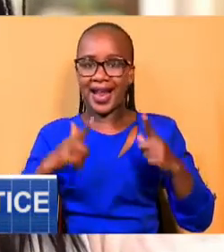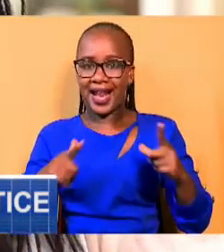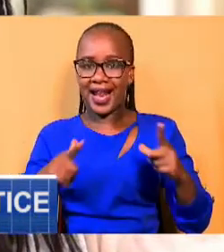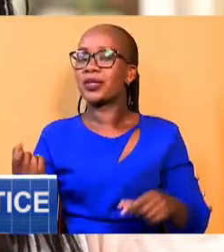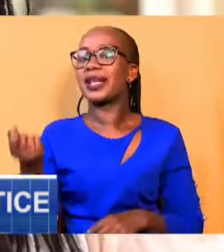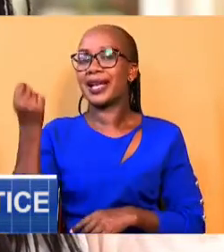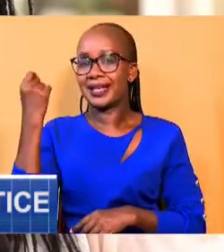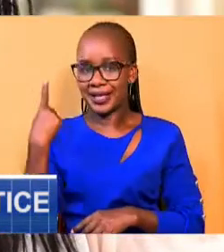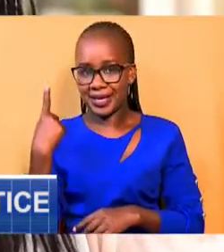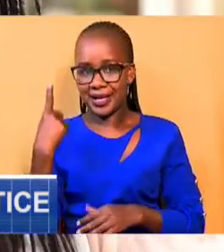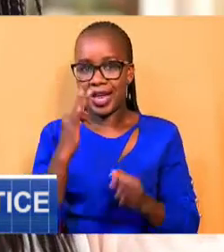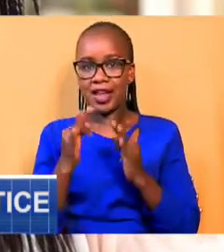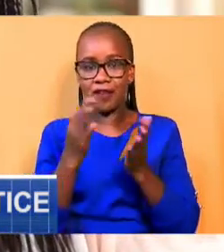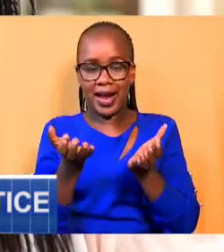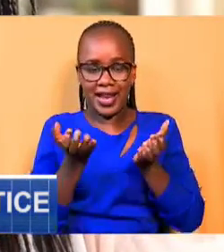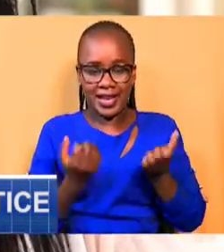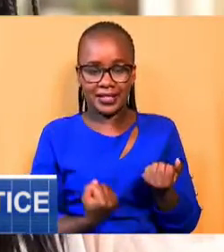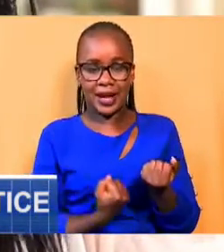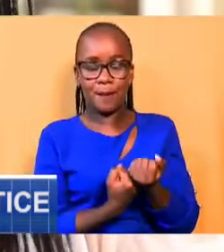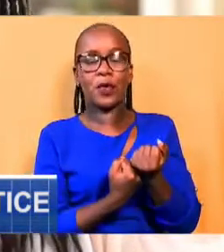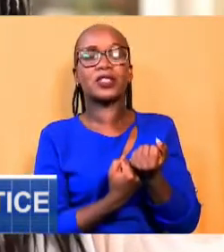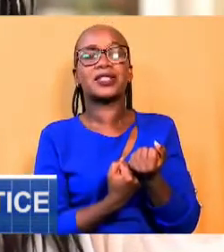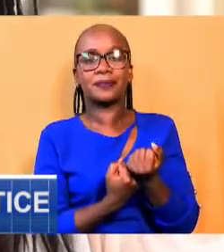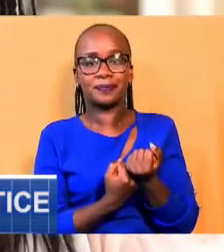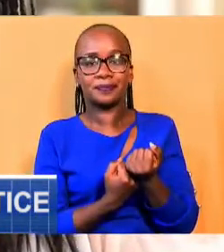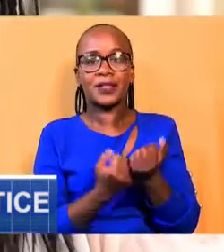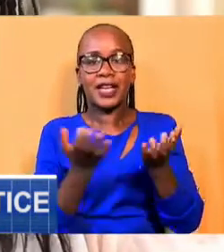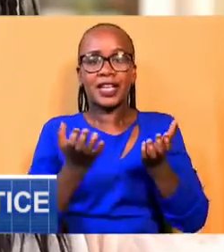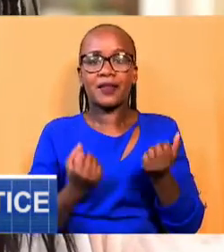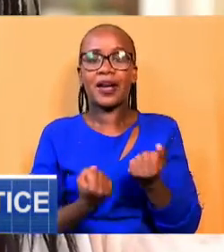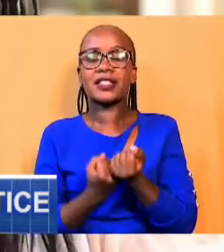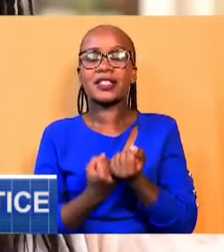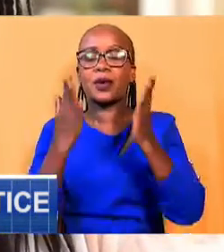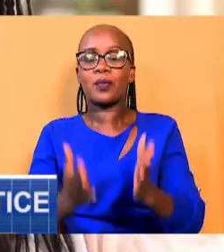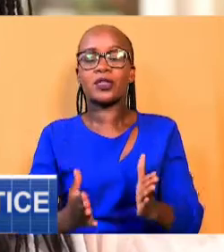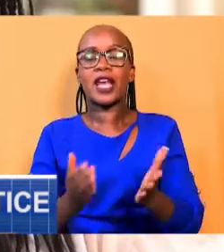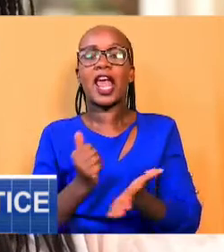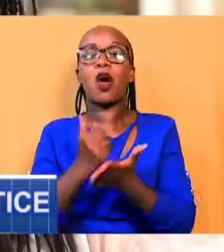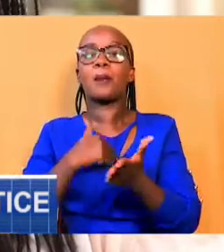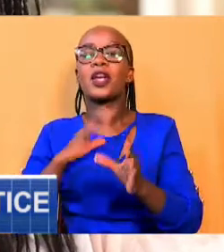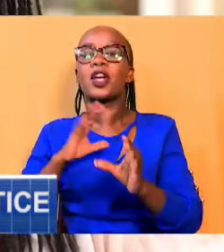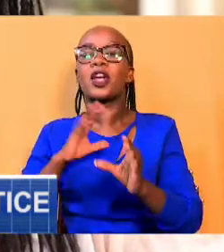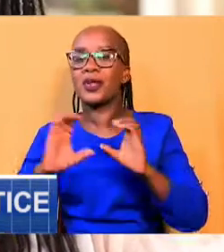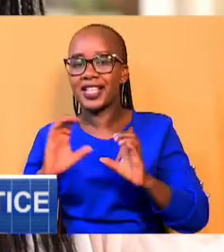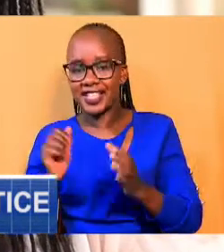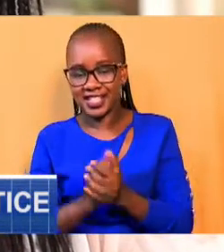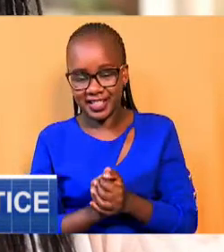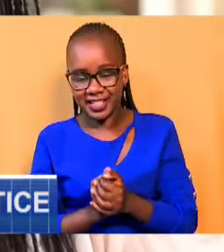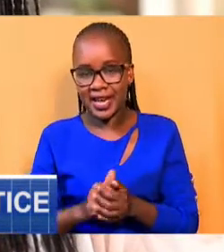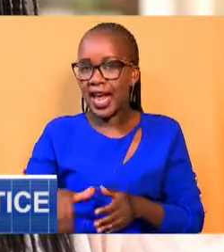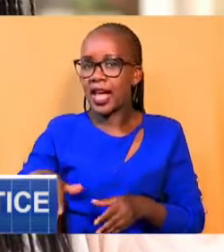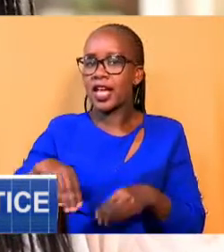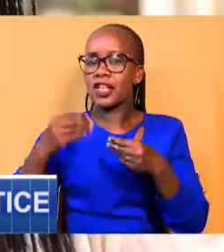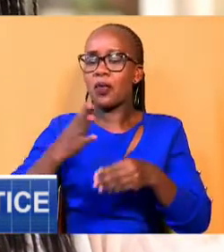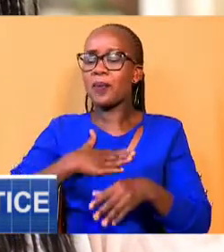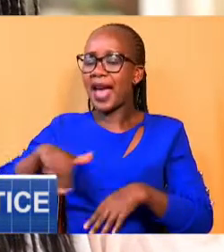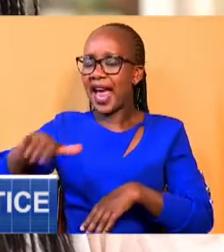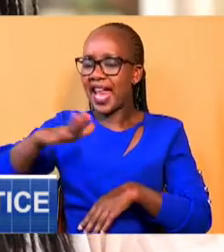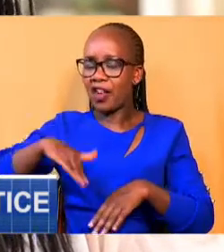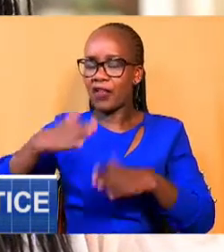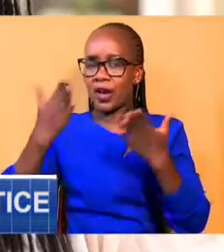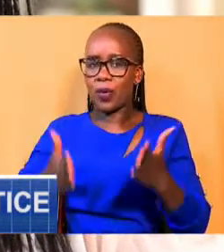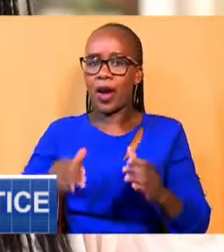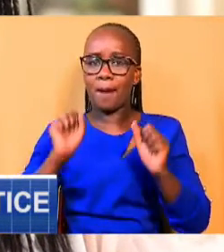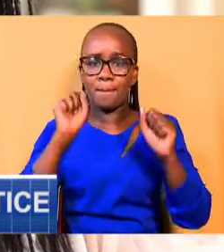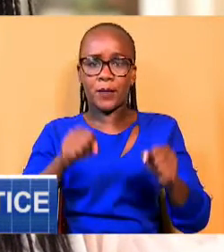language I understand. If I need support, find me a support person to help me communicate. Put me in an environment where you